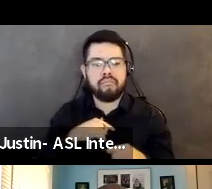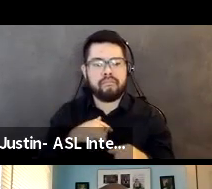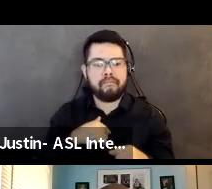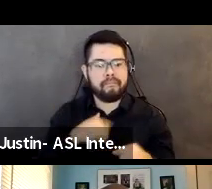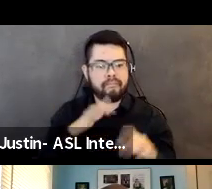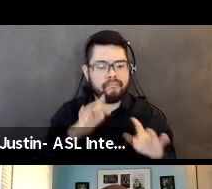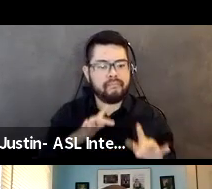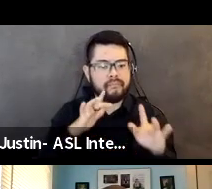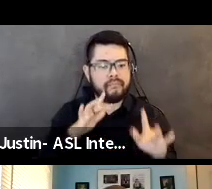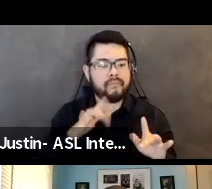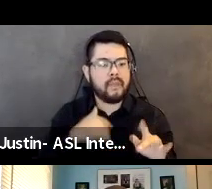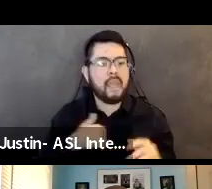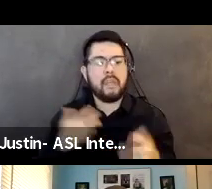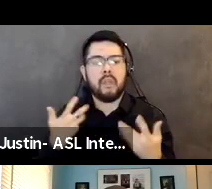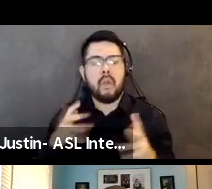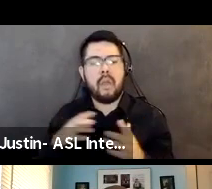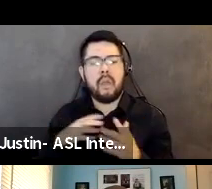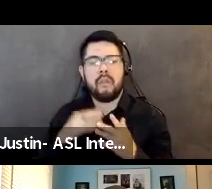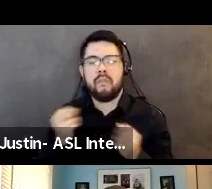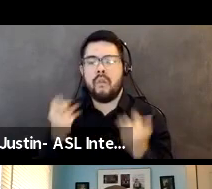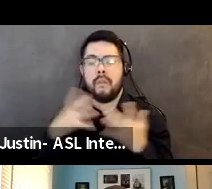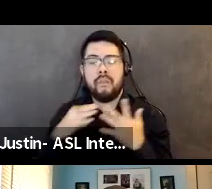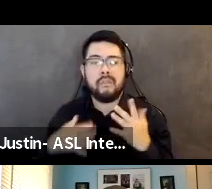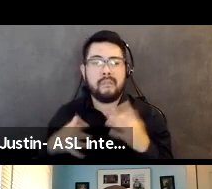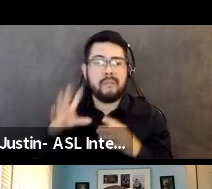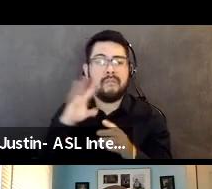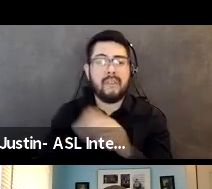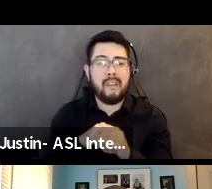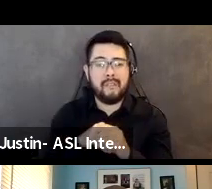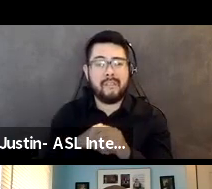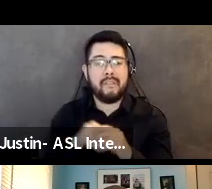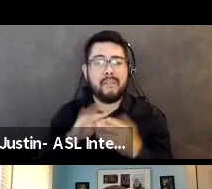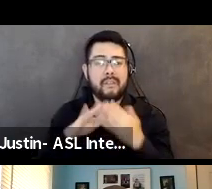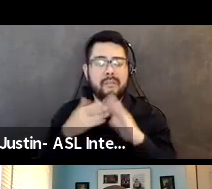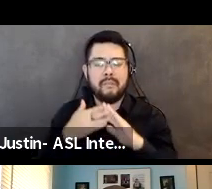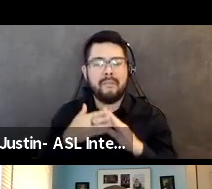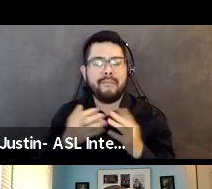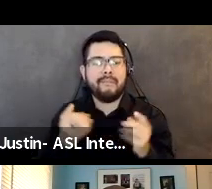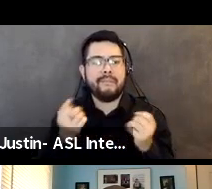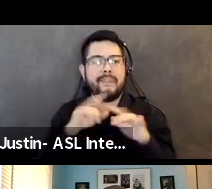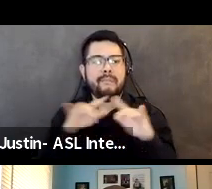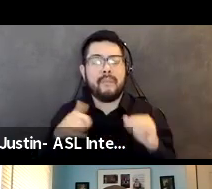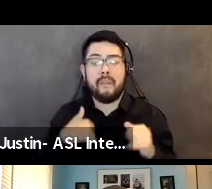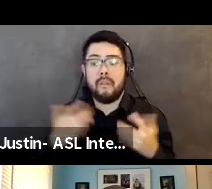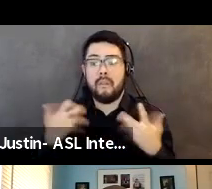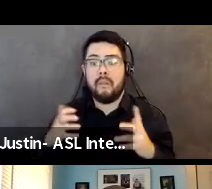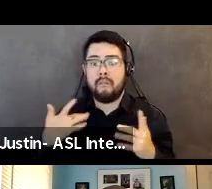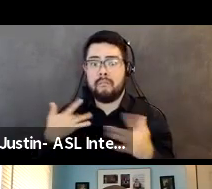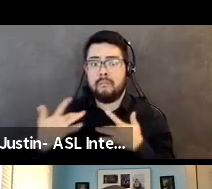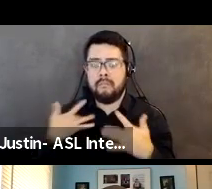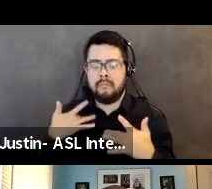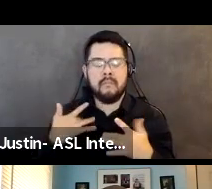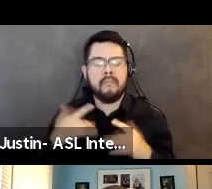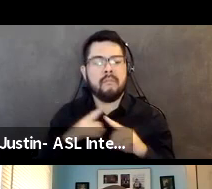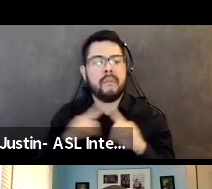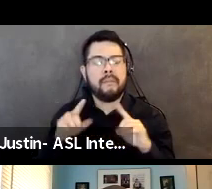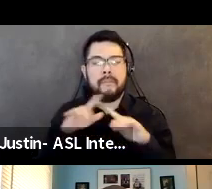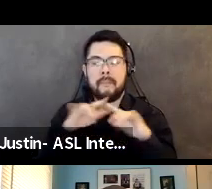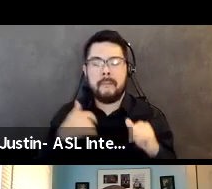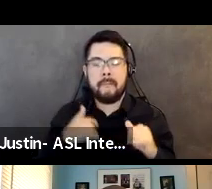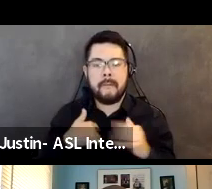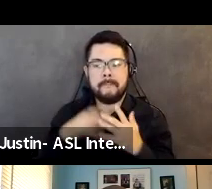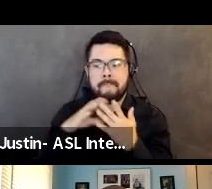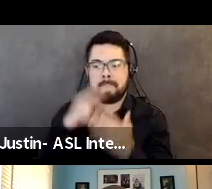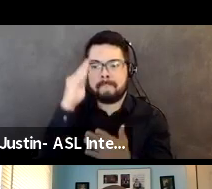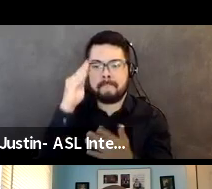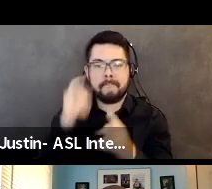kids in overcrowded spaces and certainly don't want safety concerns but have really grown to understand with the help and support from